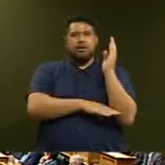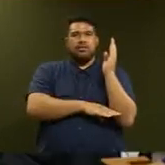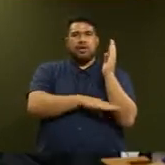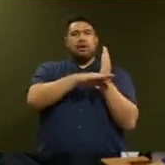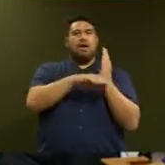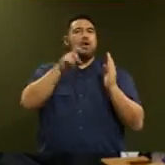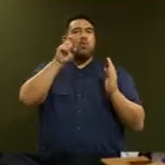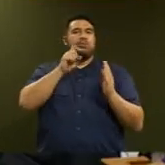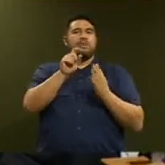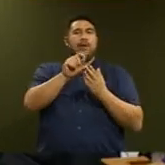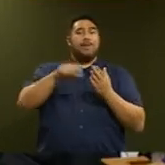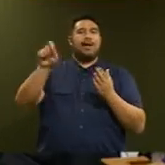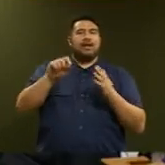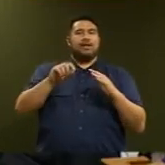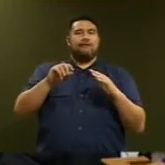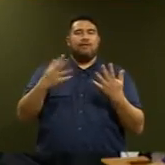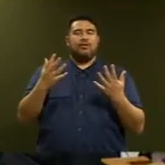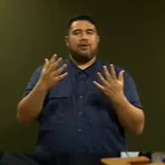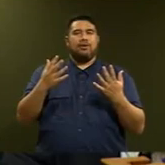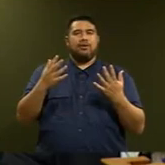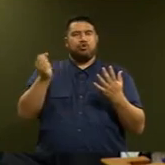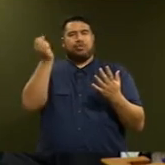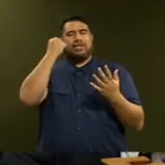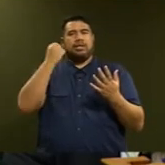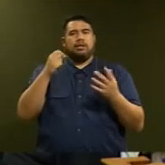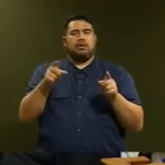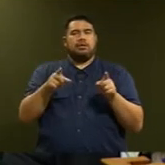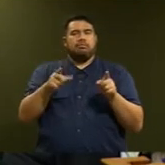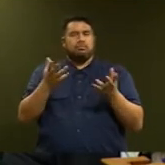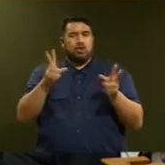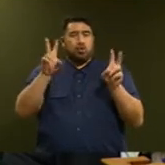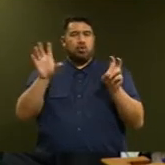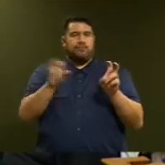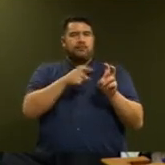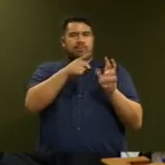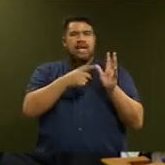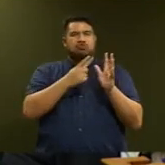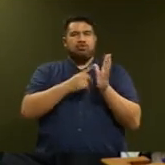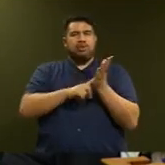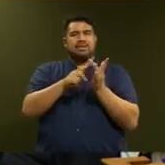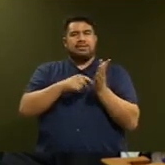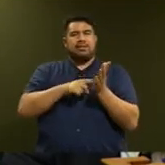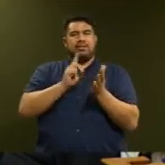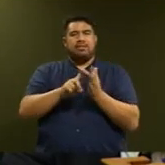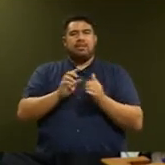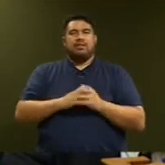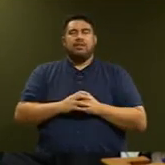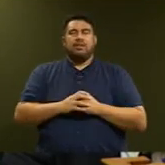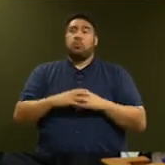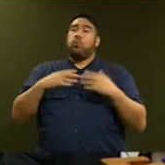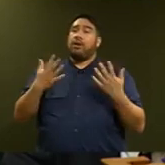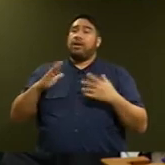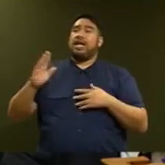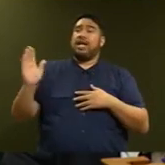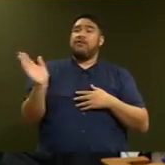Could I just say, Mr. Speaker, on behalf of the Prime Minister, every member of this Parliament is entitled to their view. It's